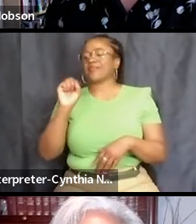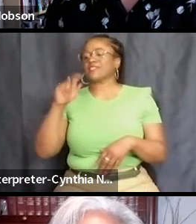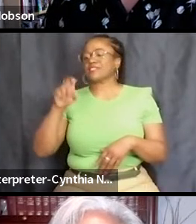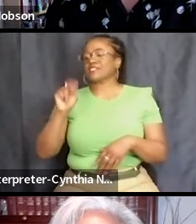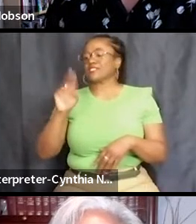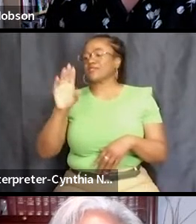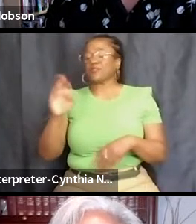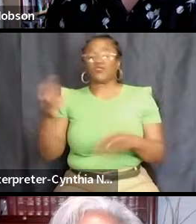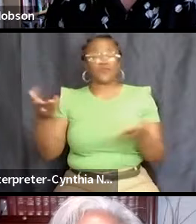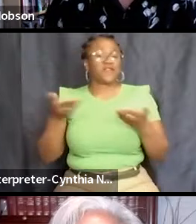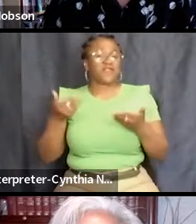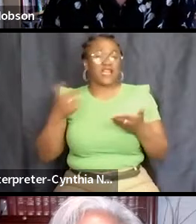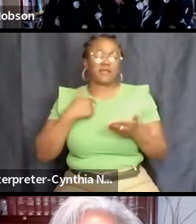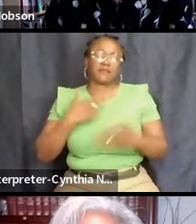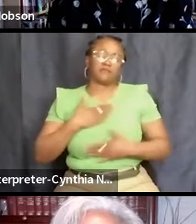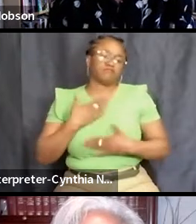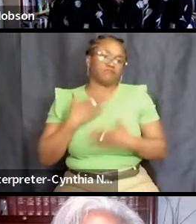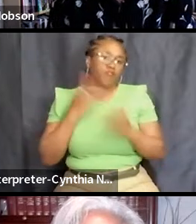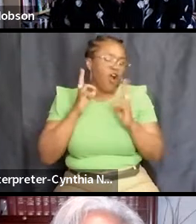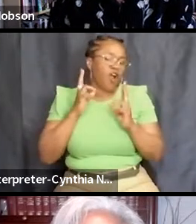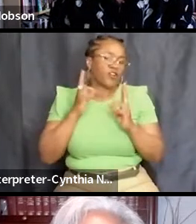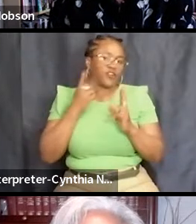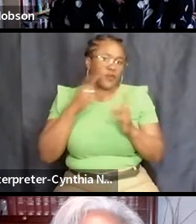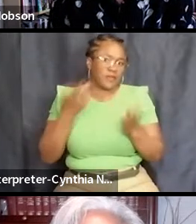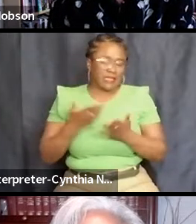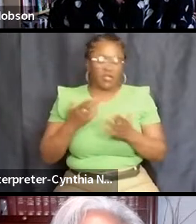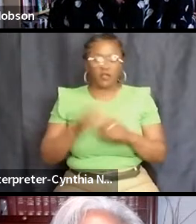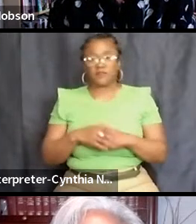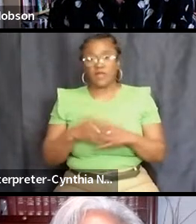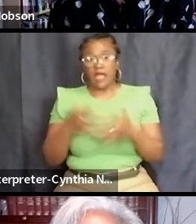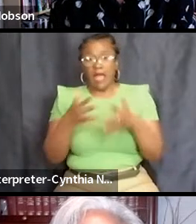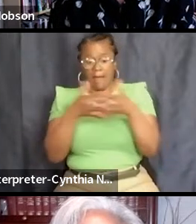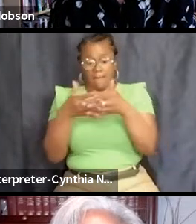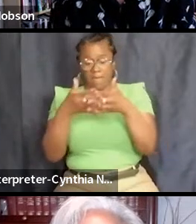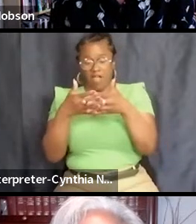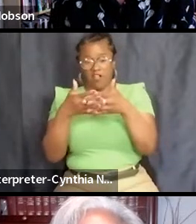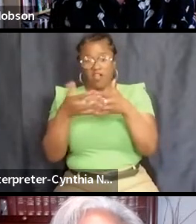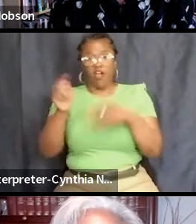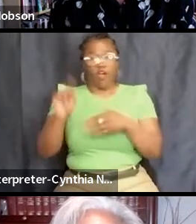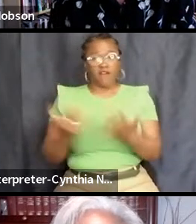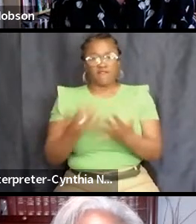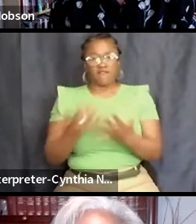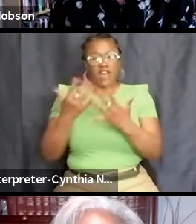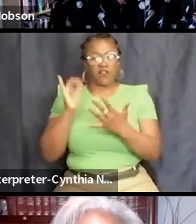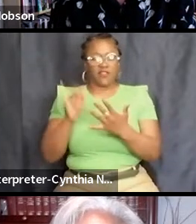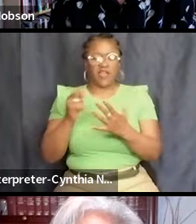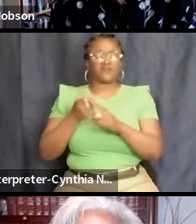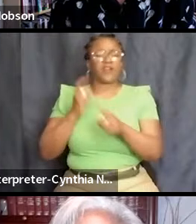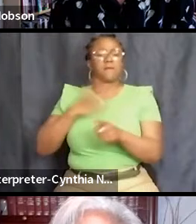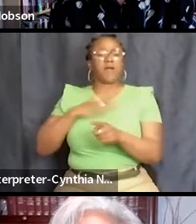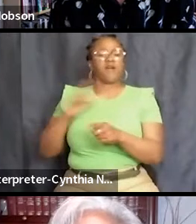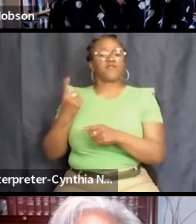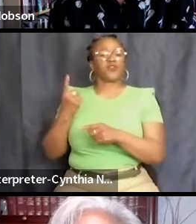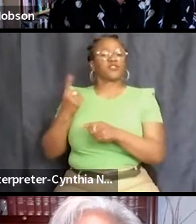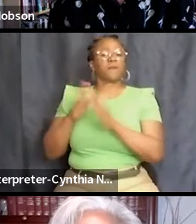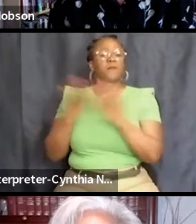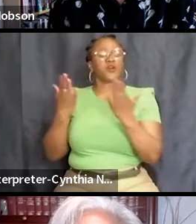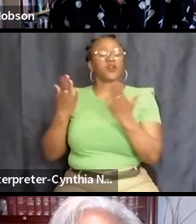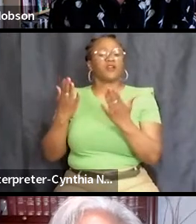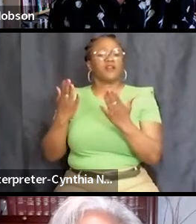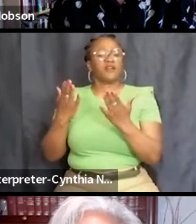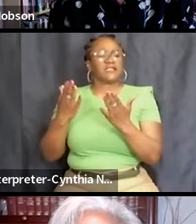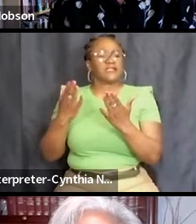be here. So in many ways, America on Fire came out of questions in my first book, which is a history of federal crime control